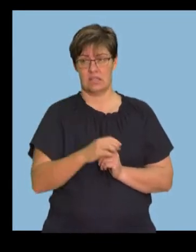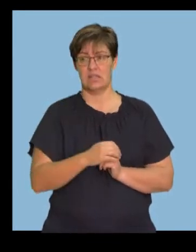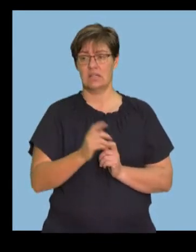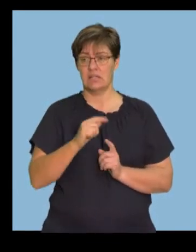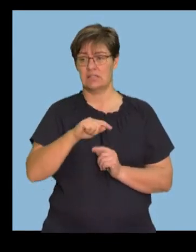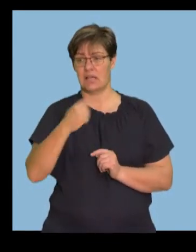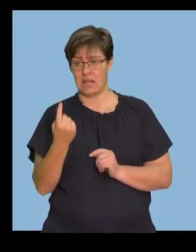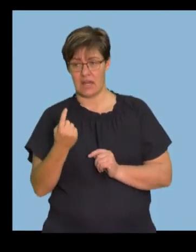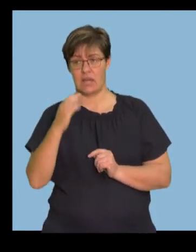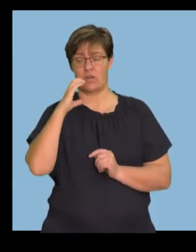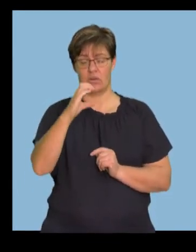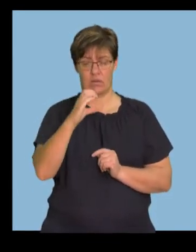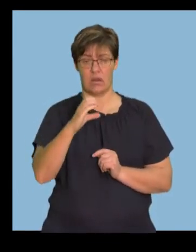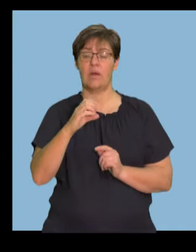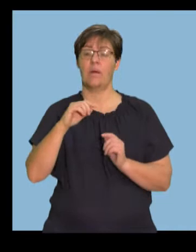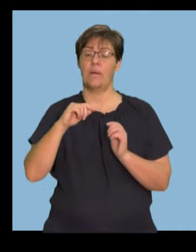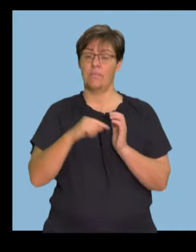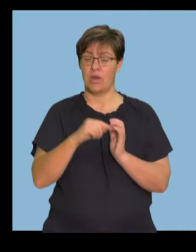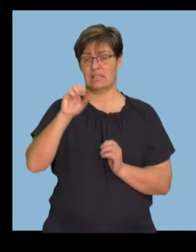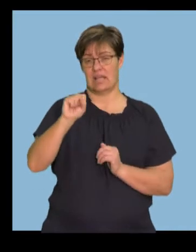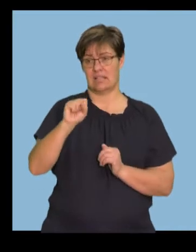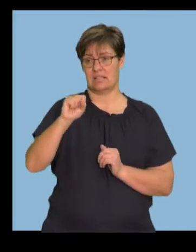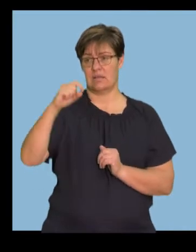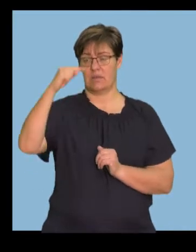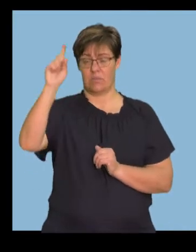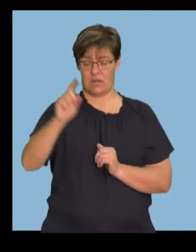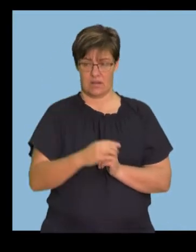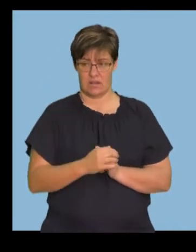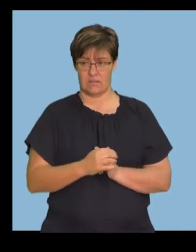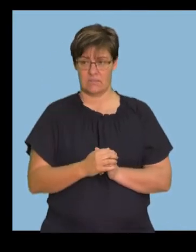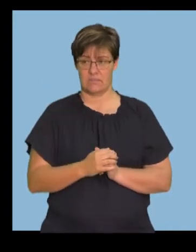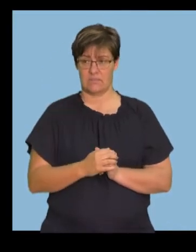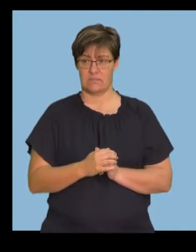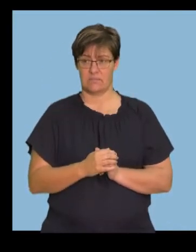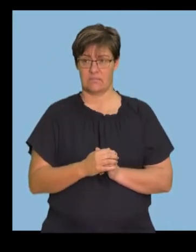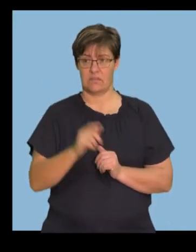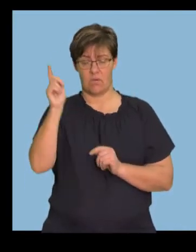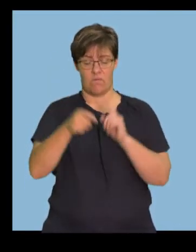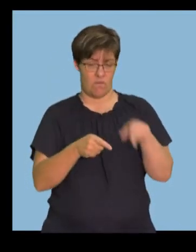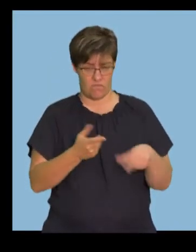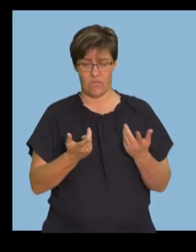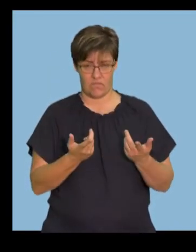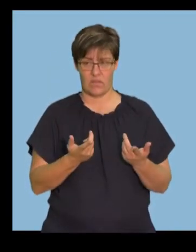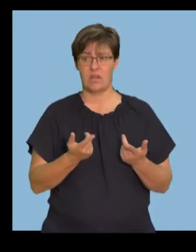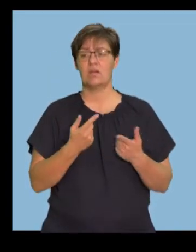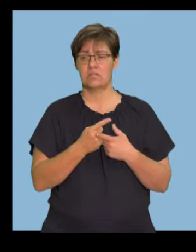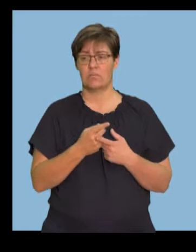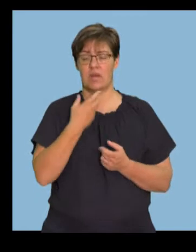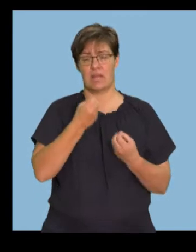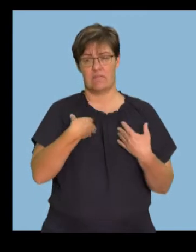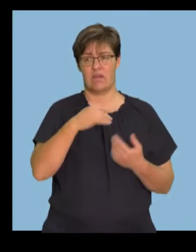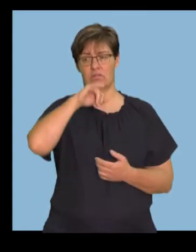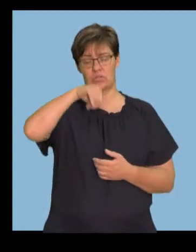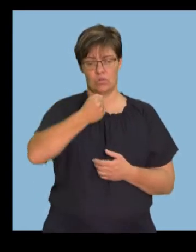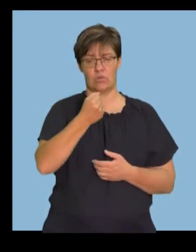ampere is another coulomb per second, okay? So this is exponent 1. That will take care of itself. Then this gives